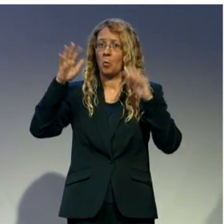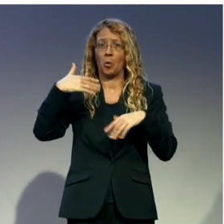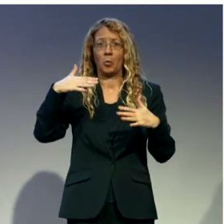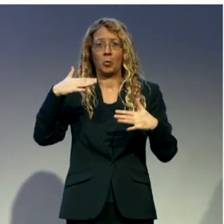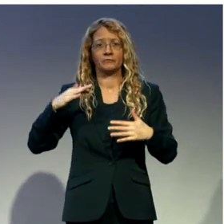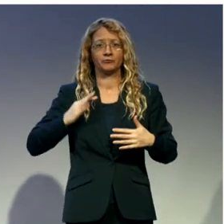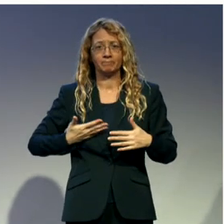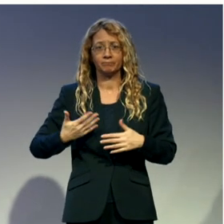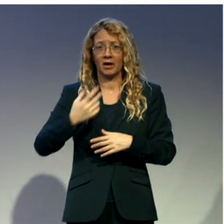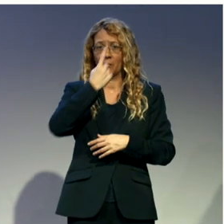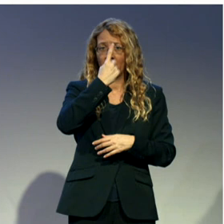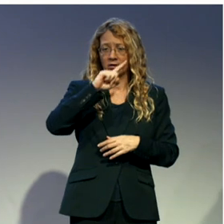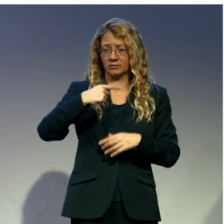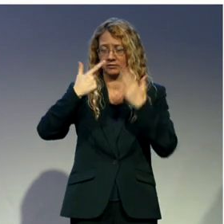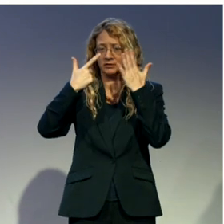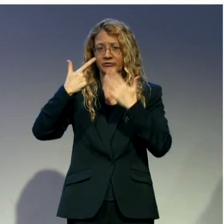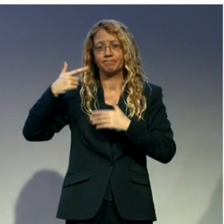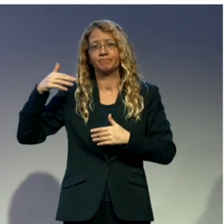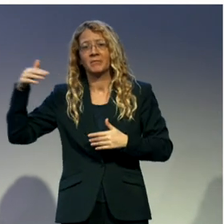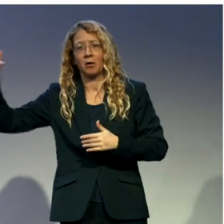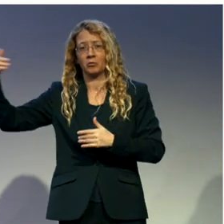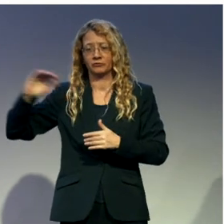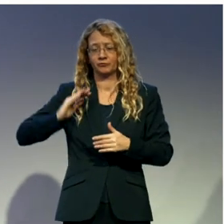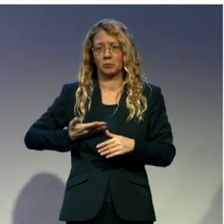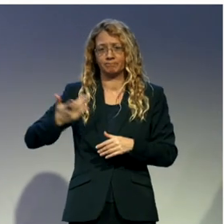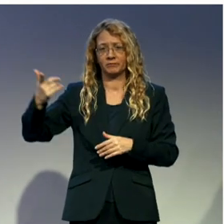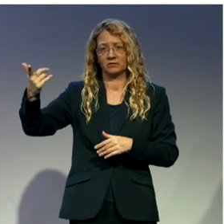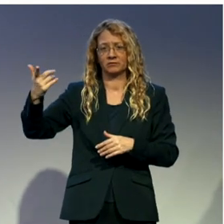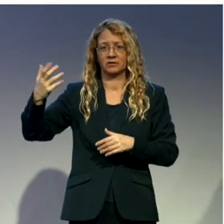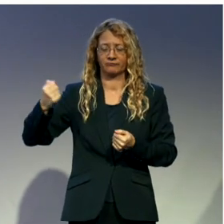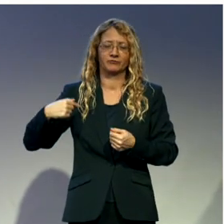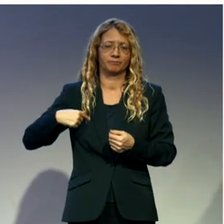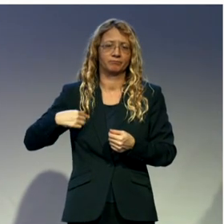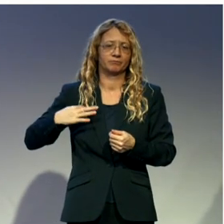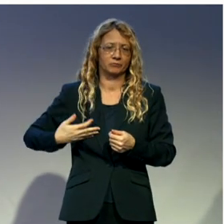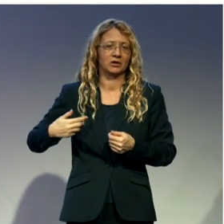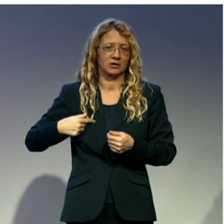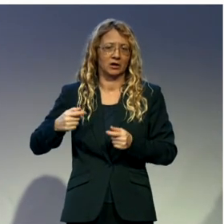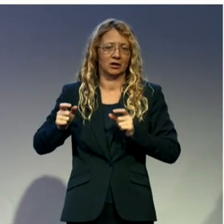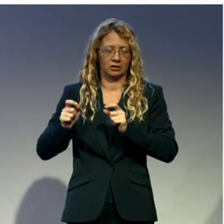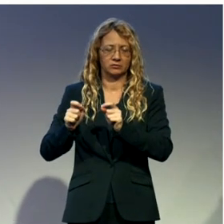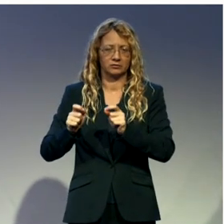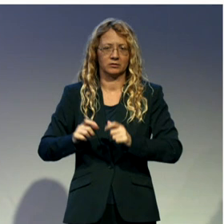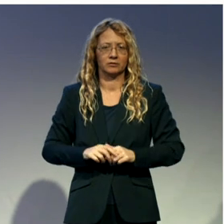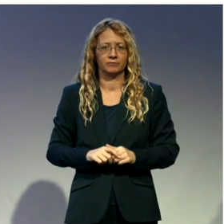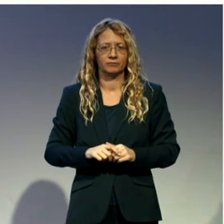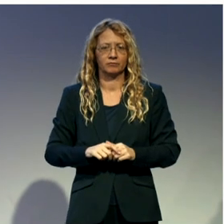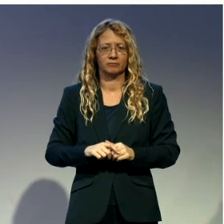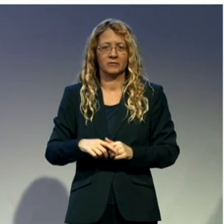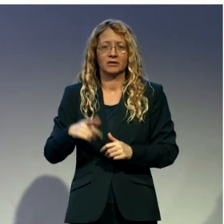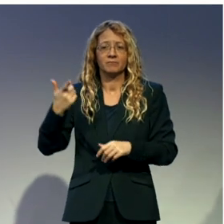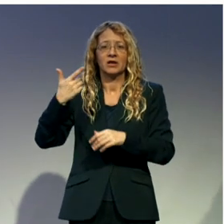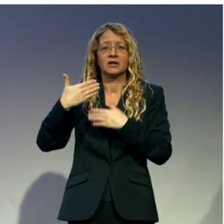will have breast cancer. They present themselves late, and therefore, out of every